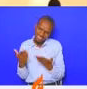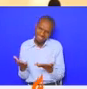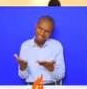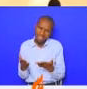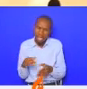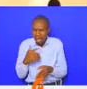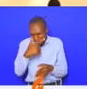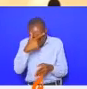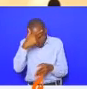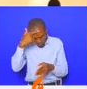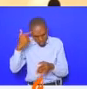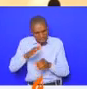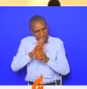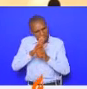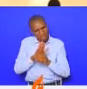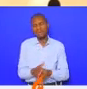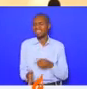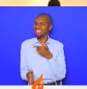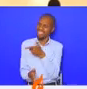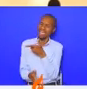because of sabotage, Mr. Speaker.